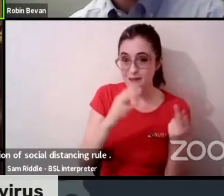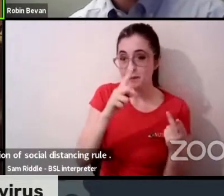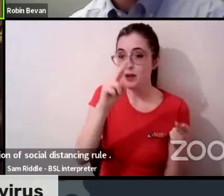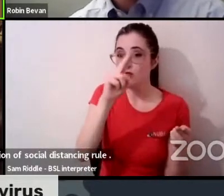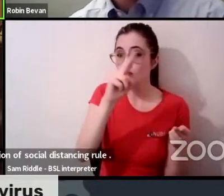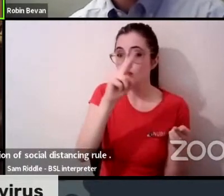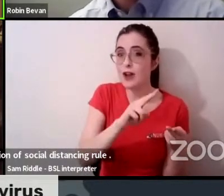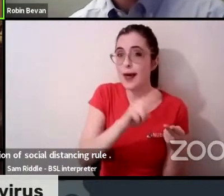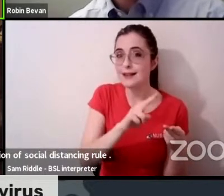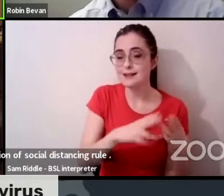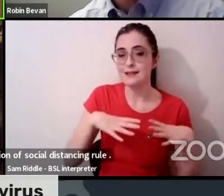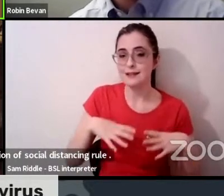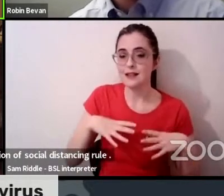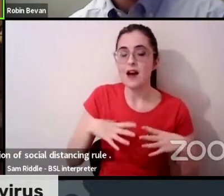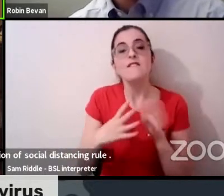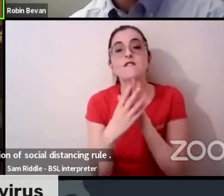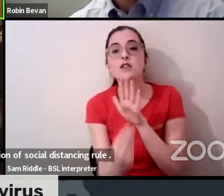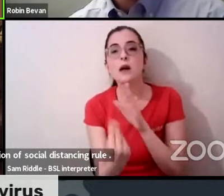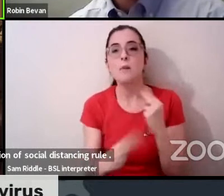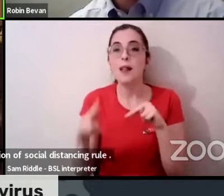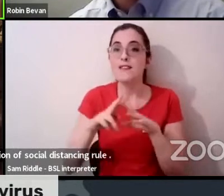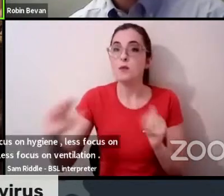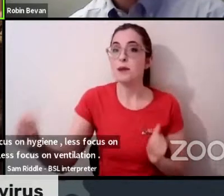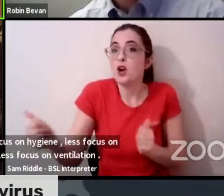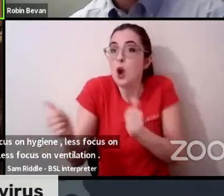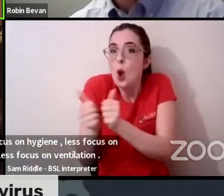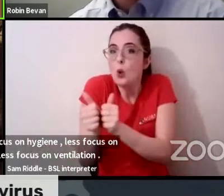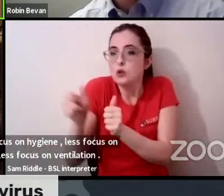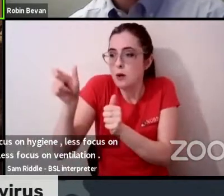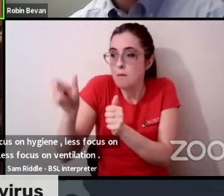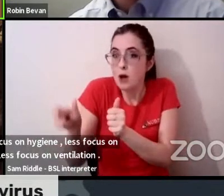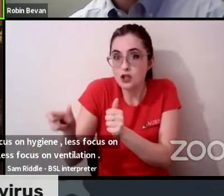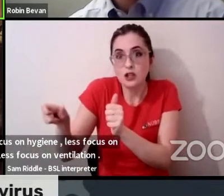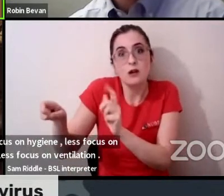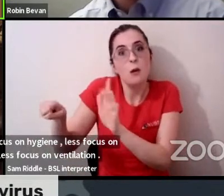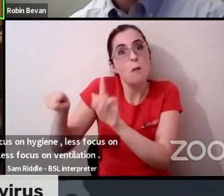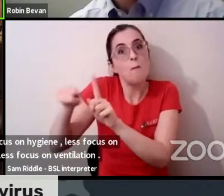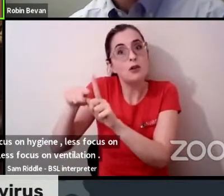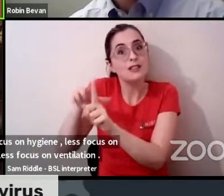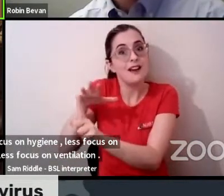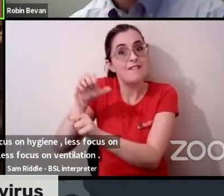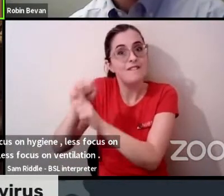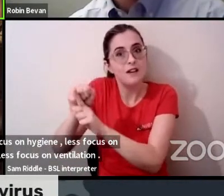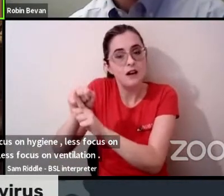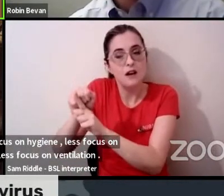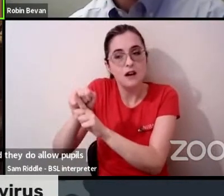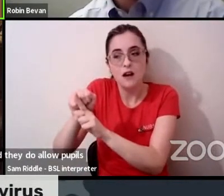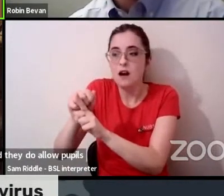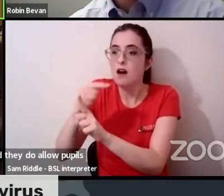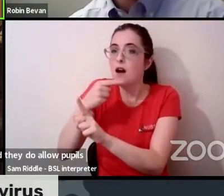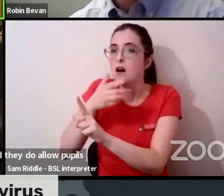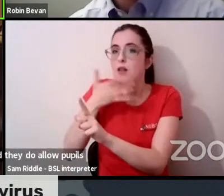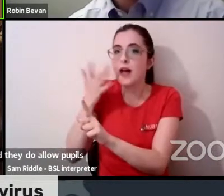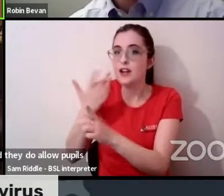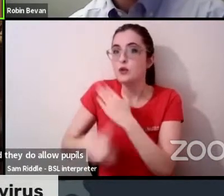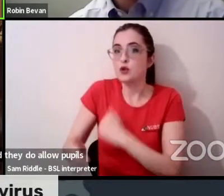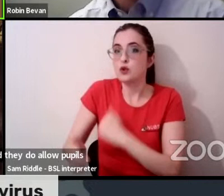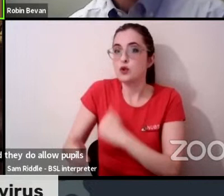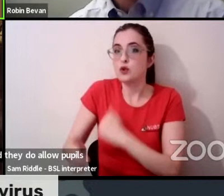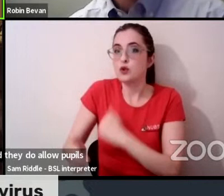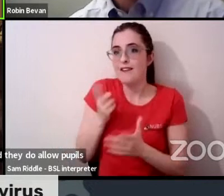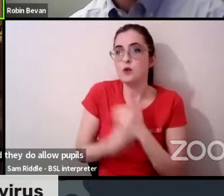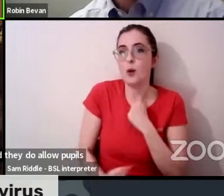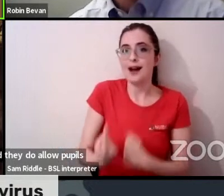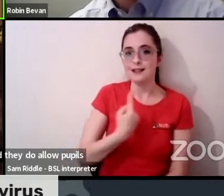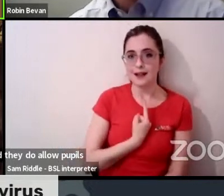mitigation that if you have been in close contact with someone who proves to have COVID, then you should isolate. If you don't keep those mitigations in place, then